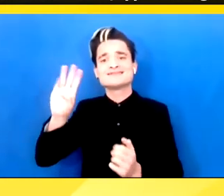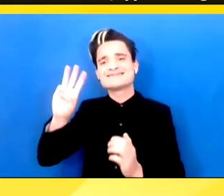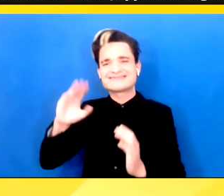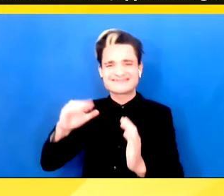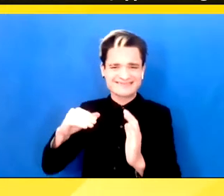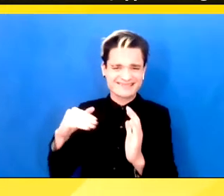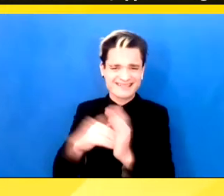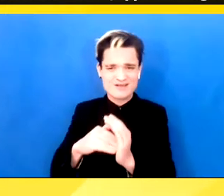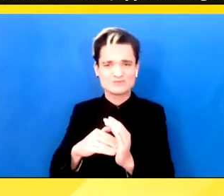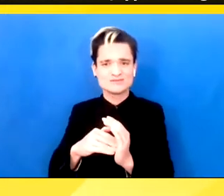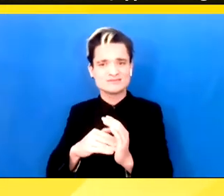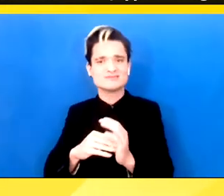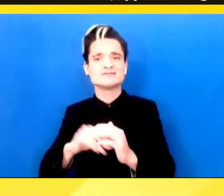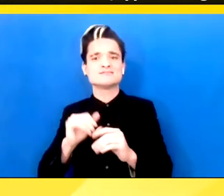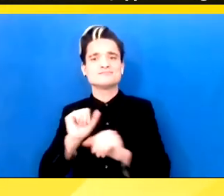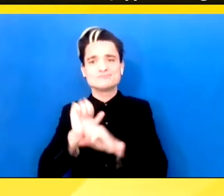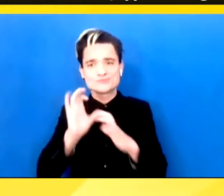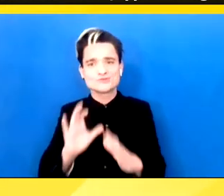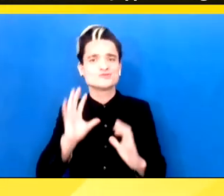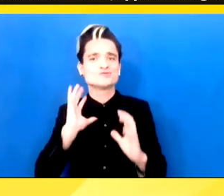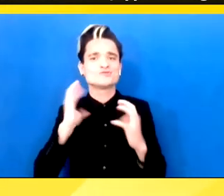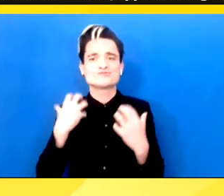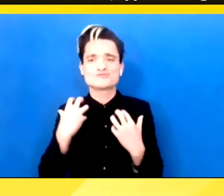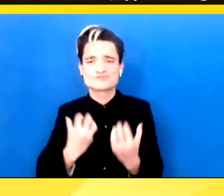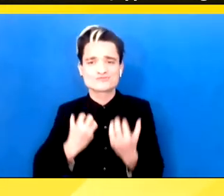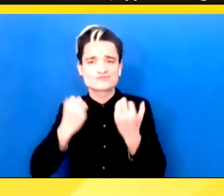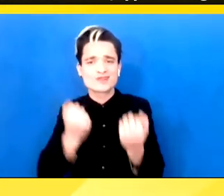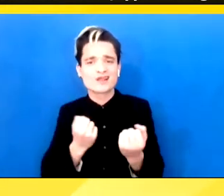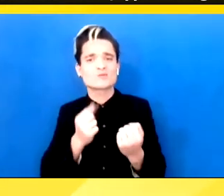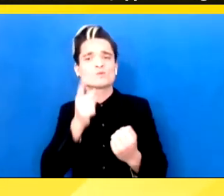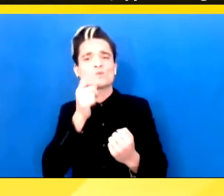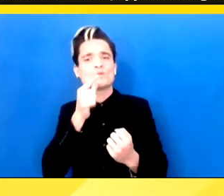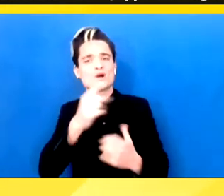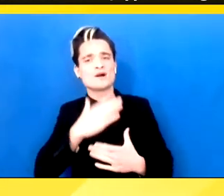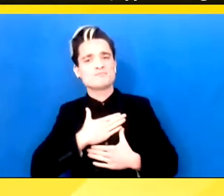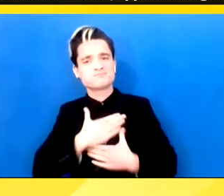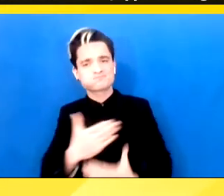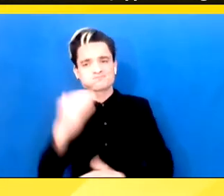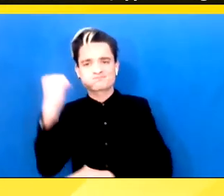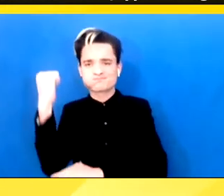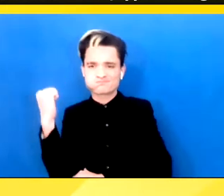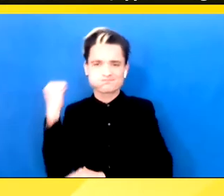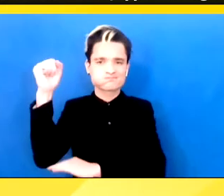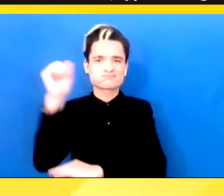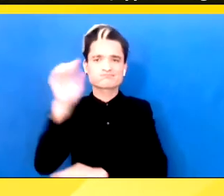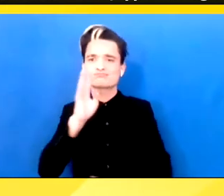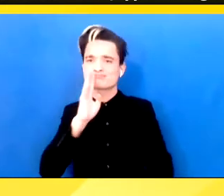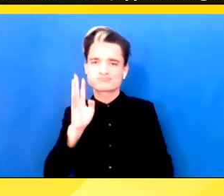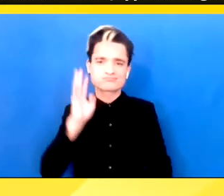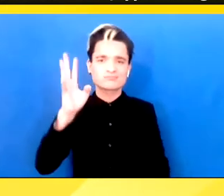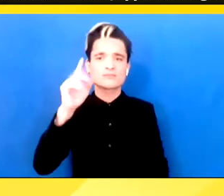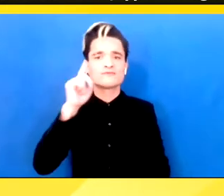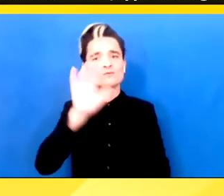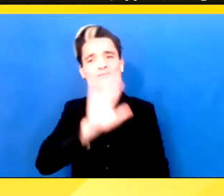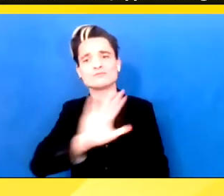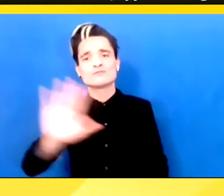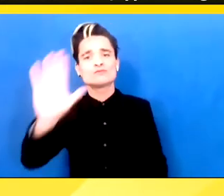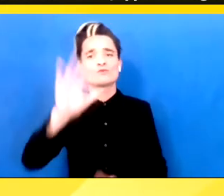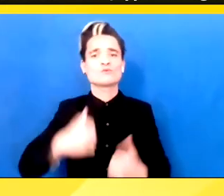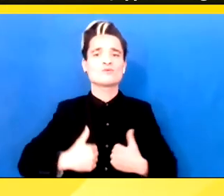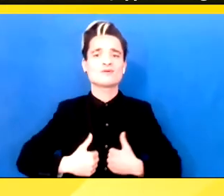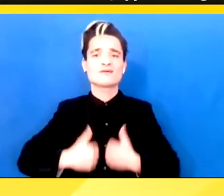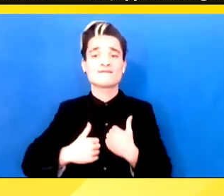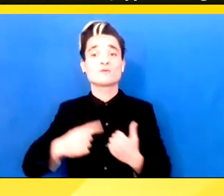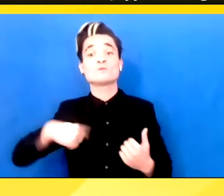are taking a stand for their own lives. So what we have to do all over this country is